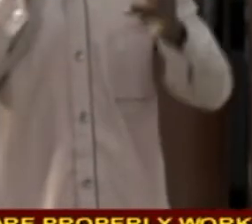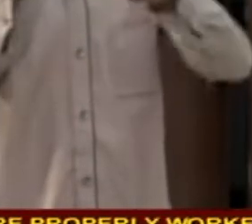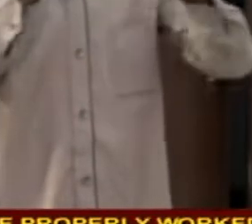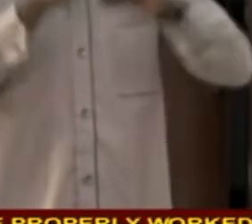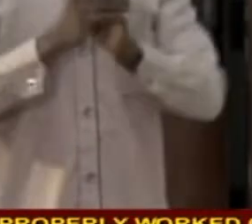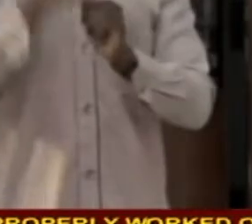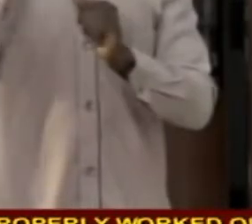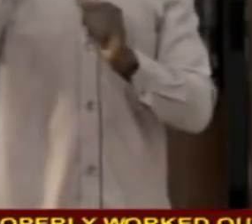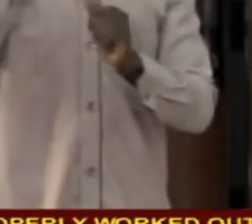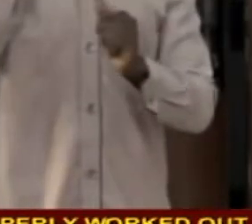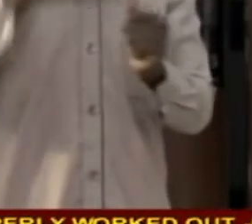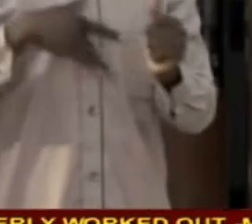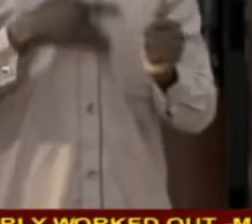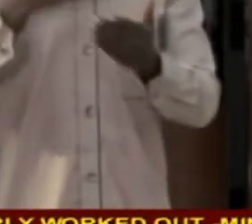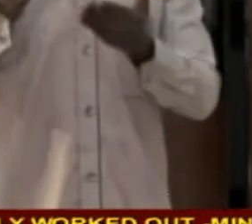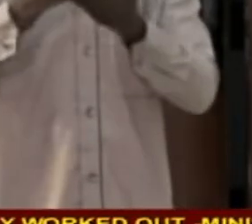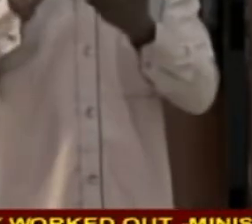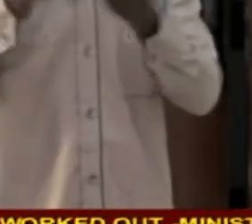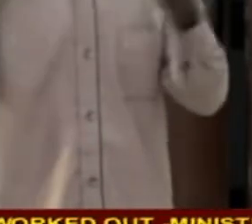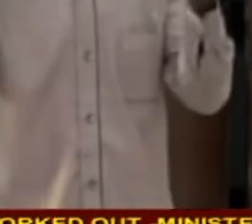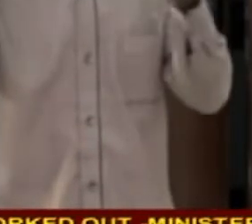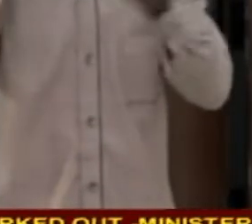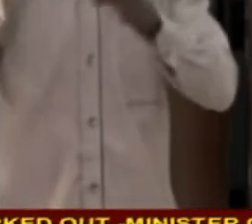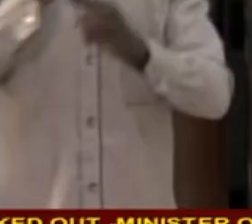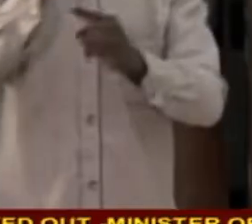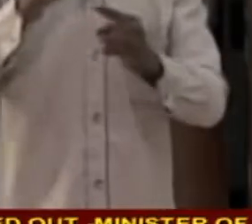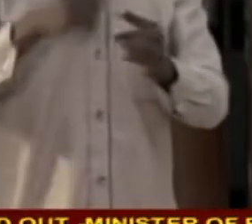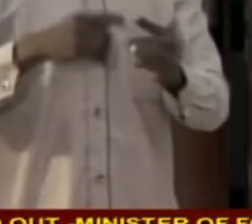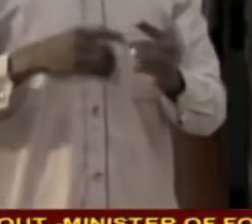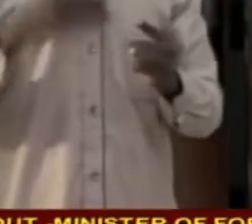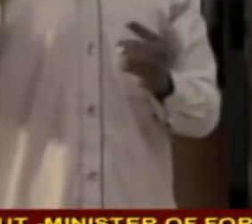government feels the economic pains you are passing through.